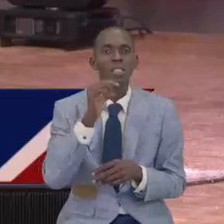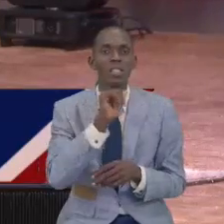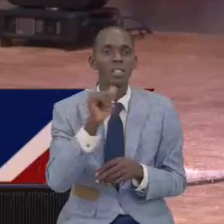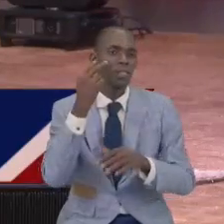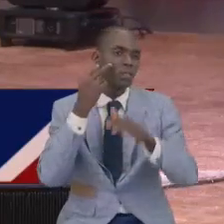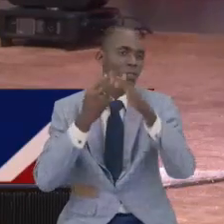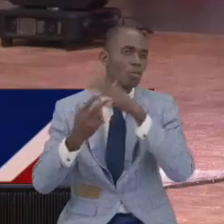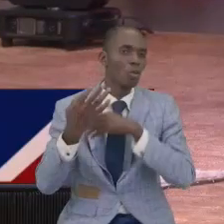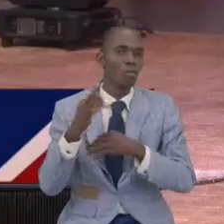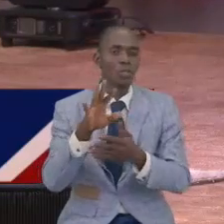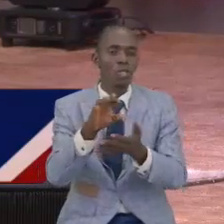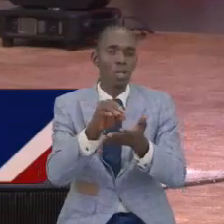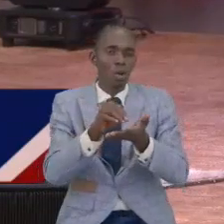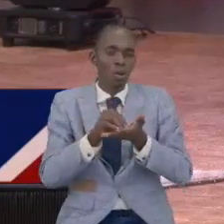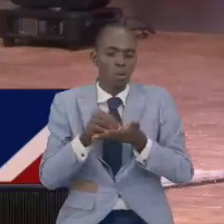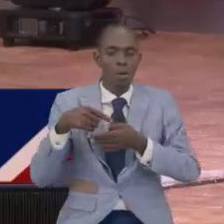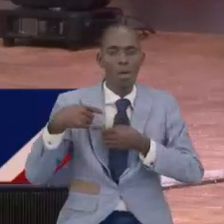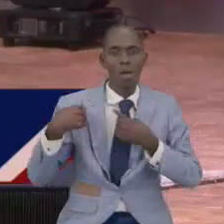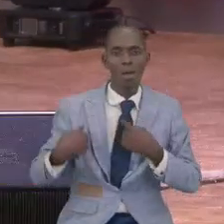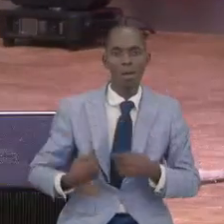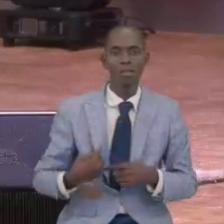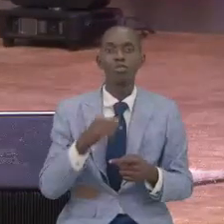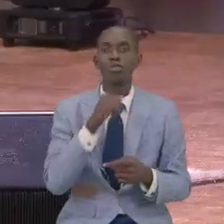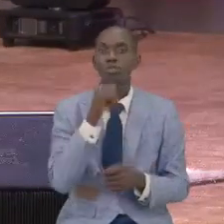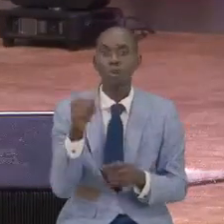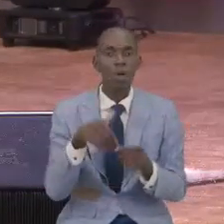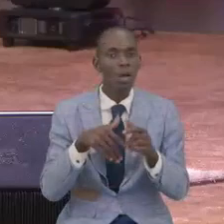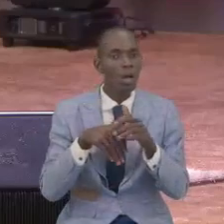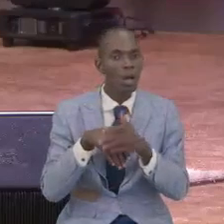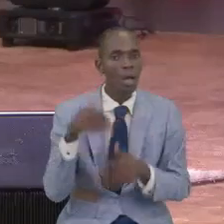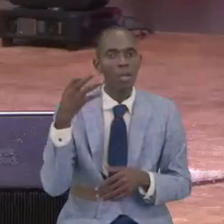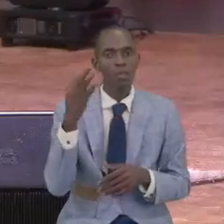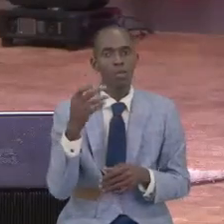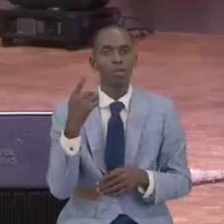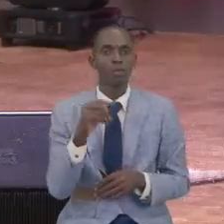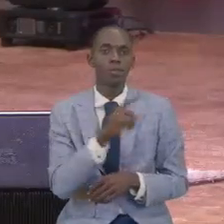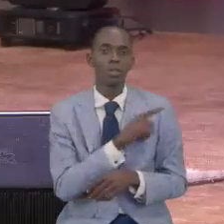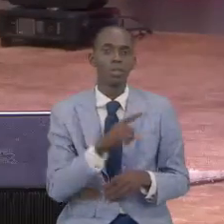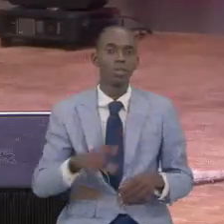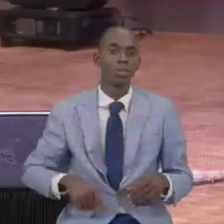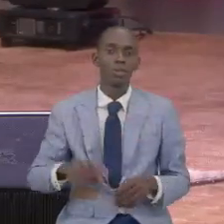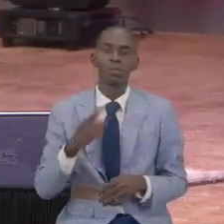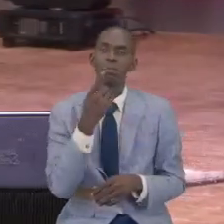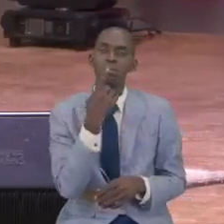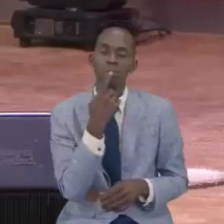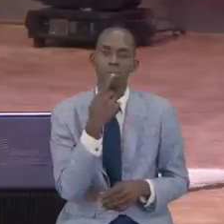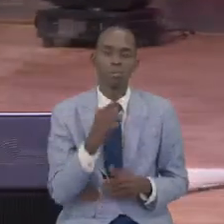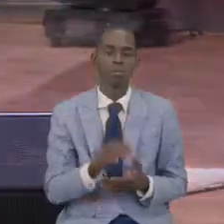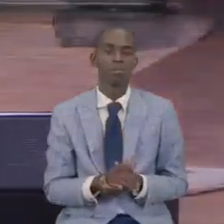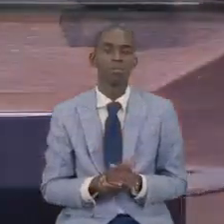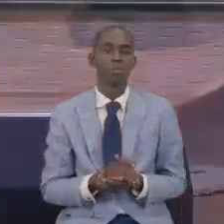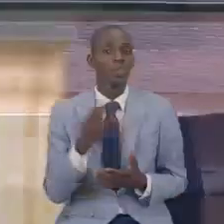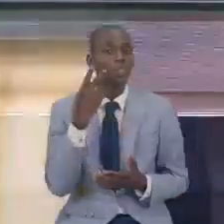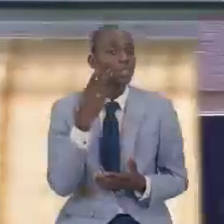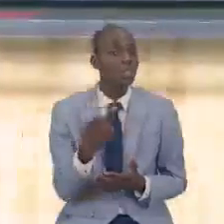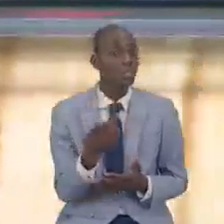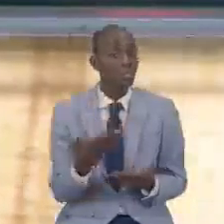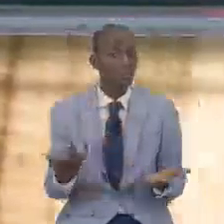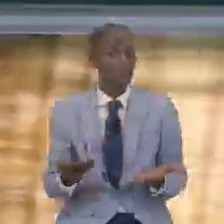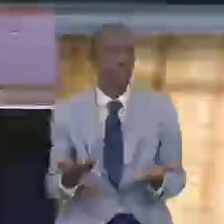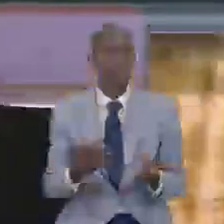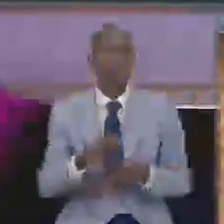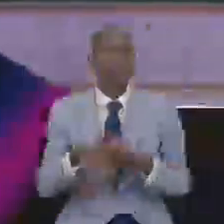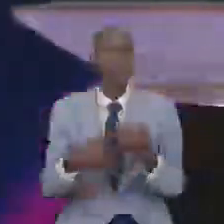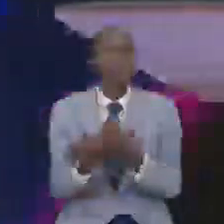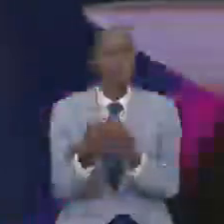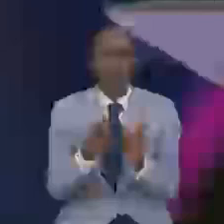a vision of their own heart, and not out of the mouth of the Lord. You see, all those people that come